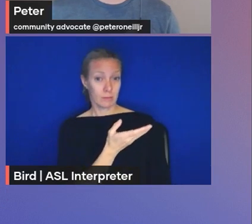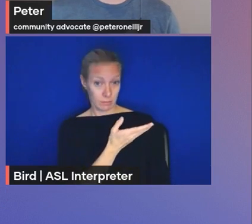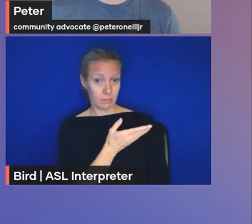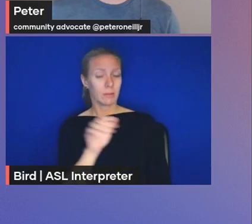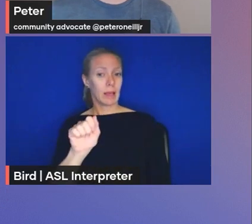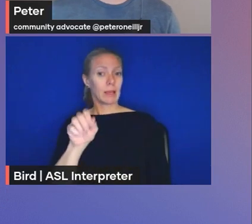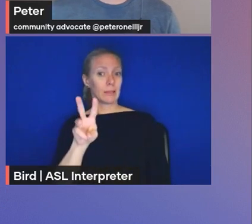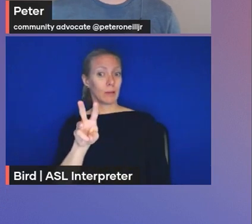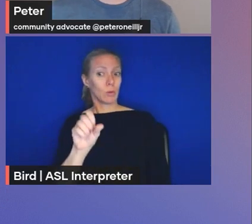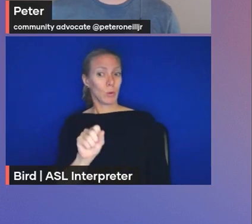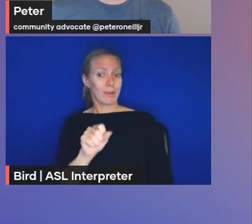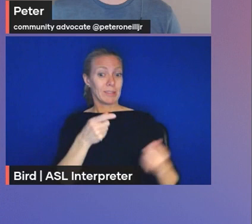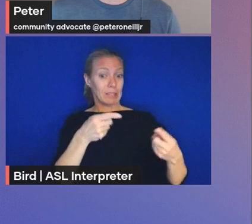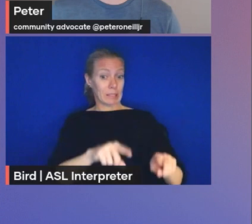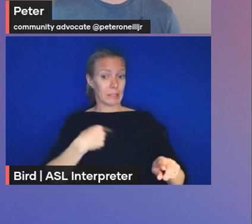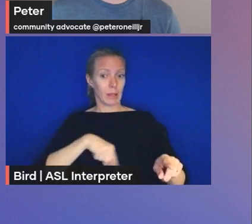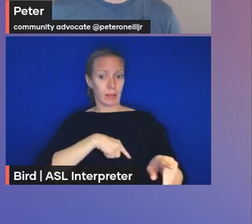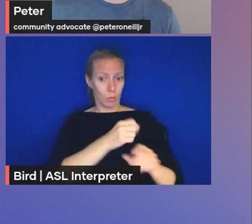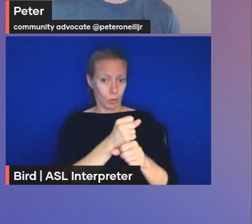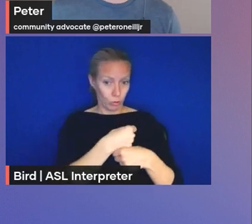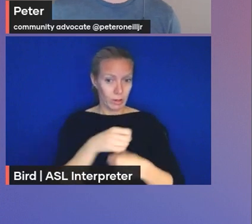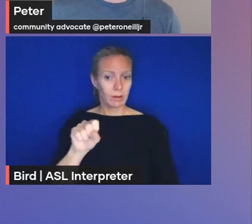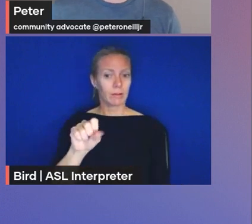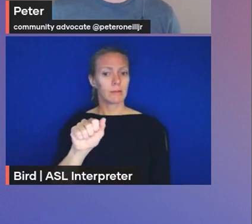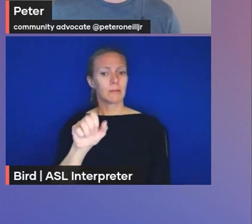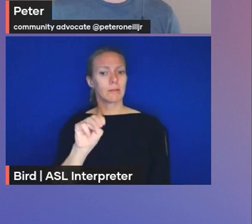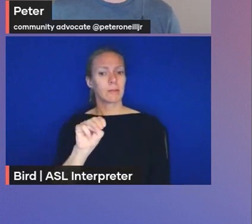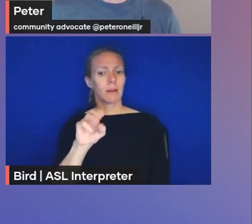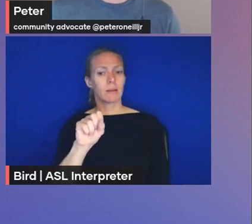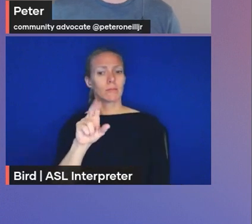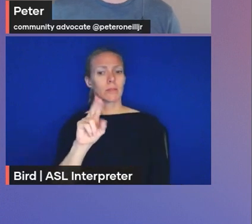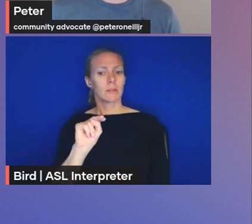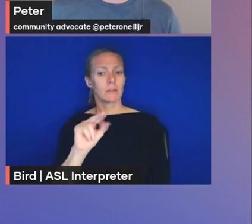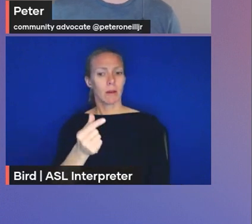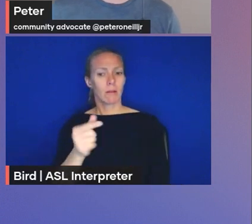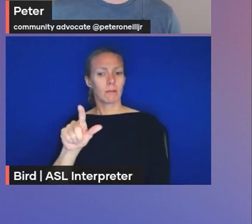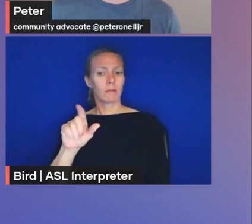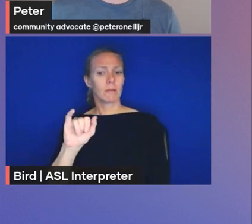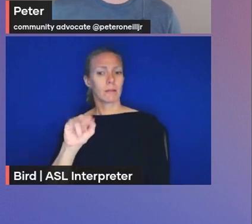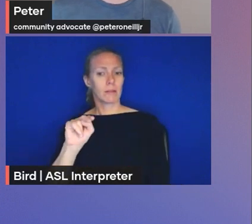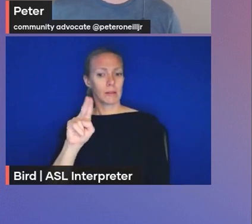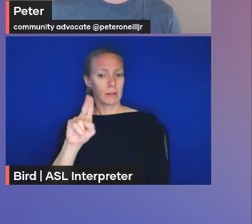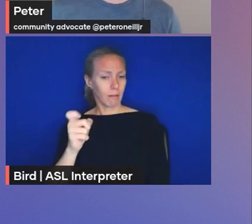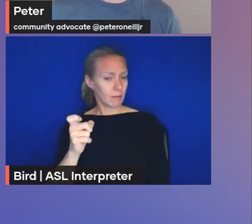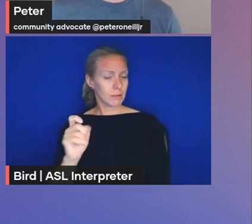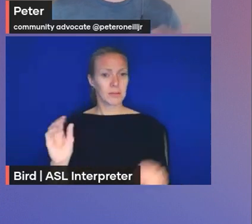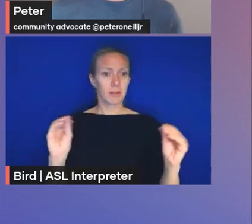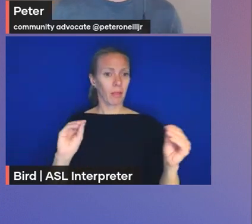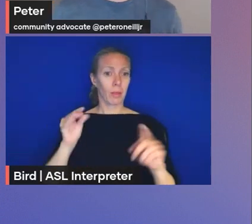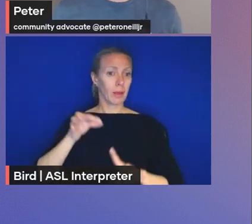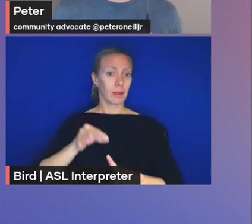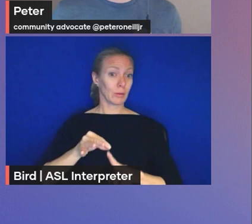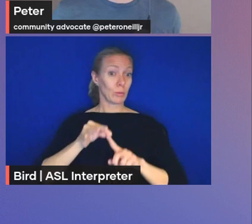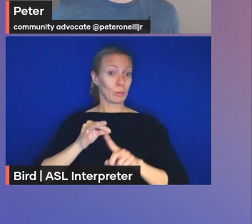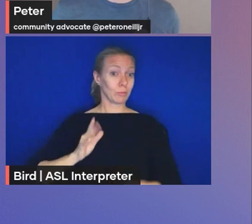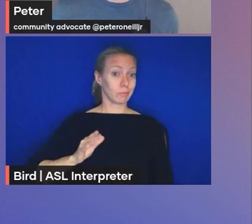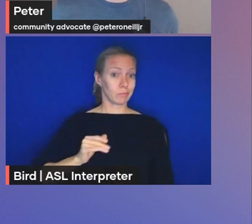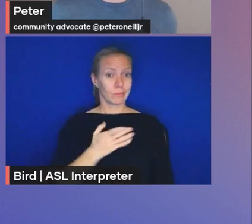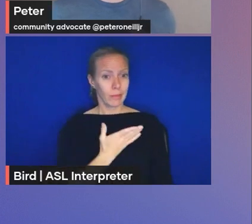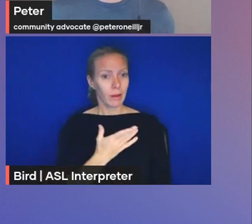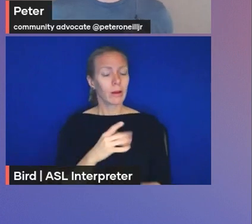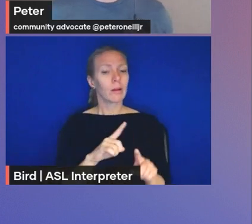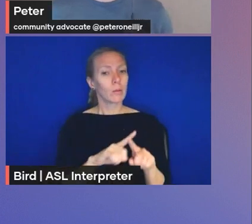AWS instance that we're creating. It's Amazon Linux. Nothing too special there. And then the part that we actually care about here is